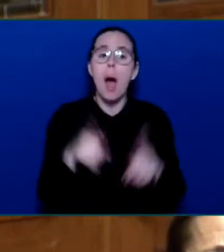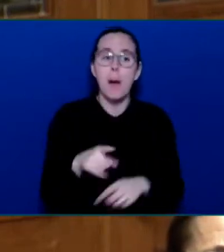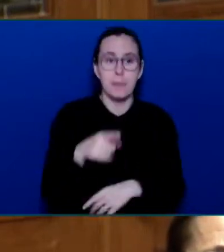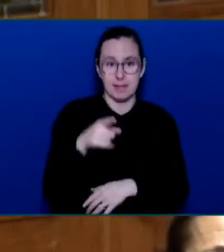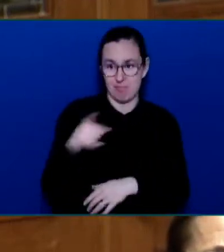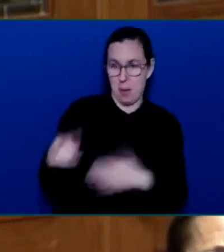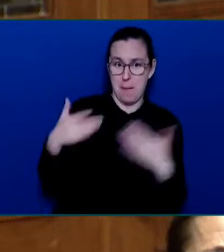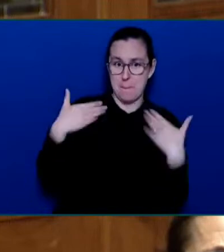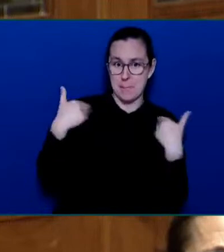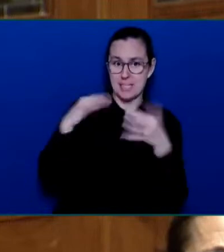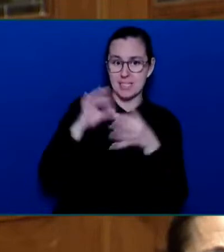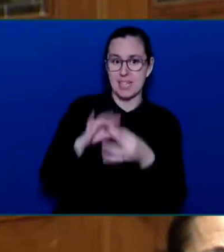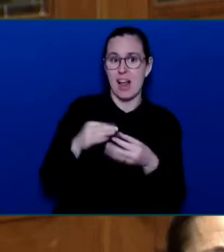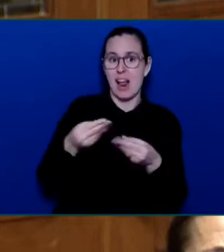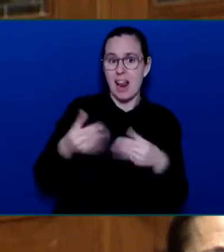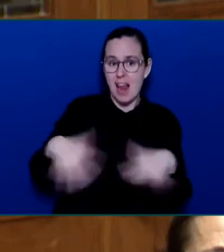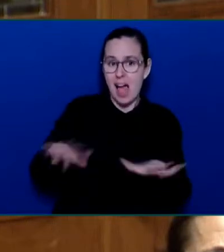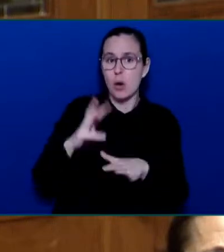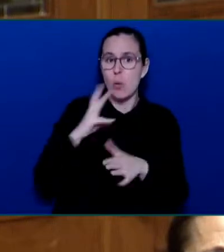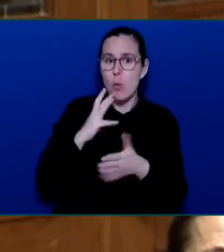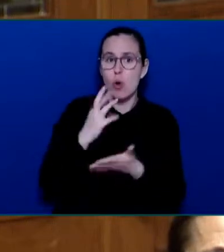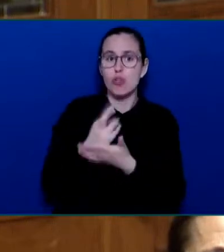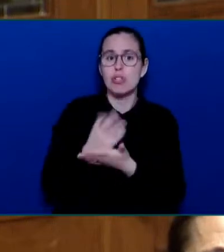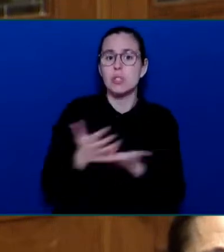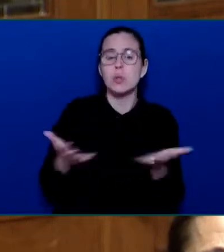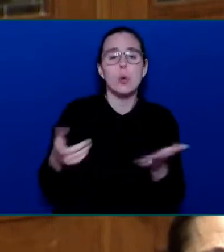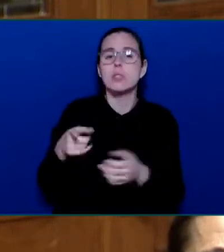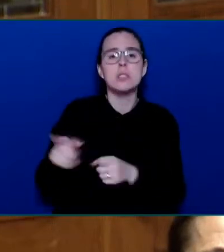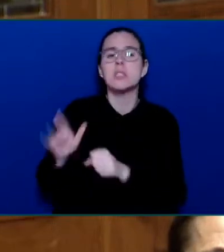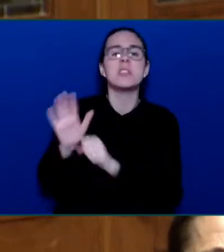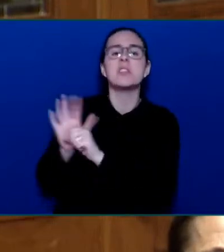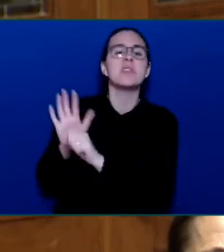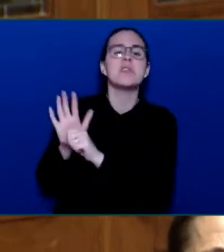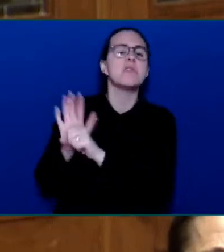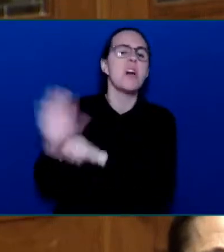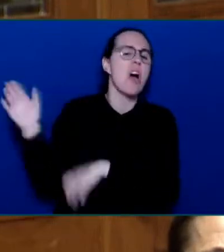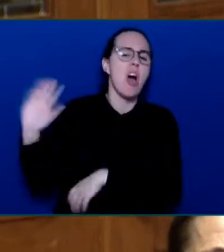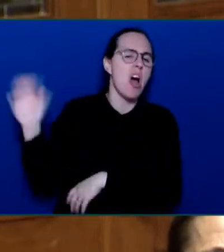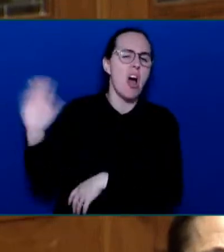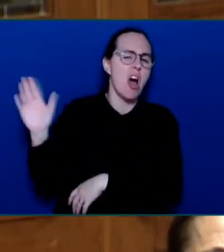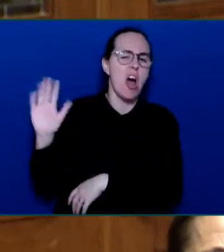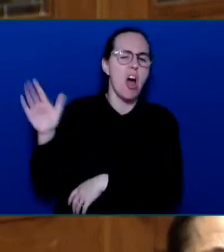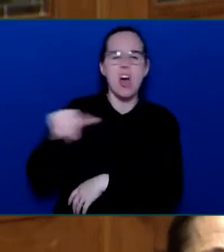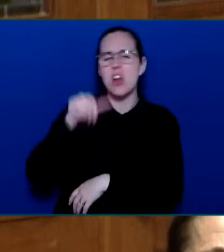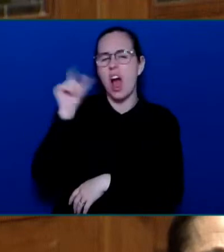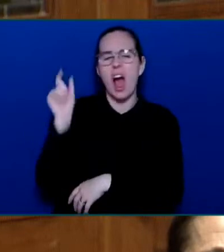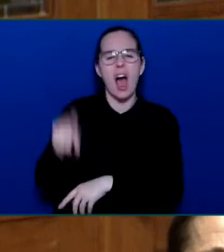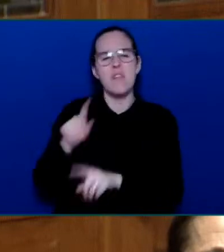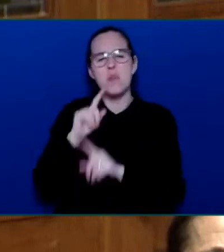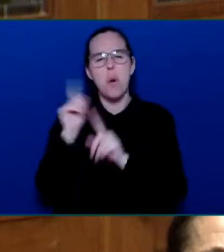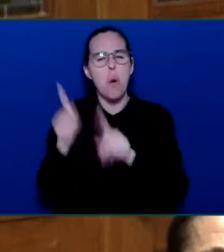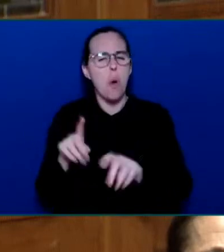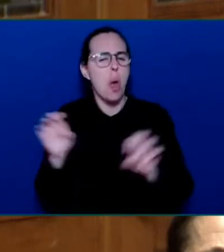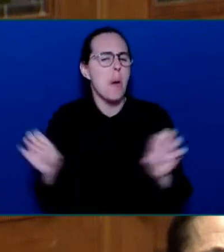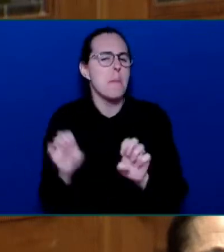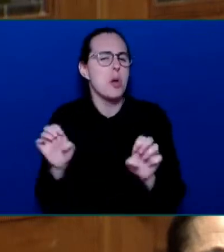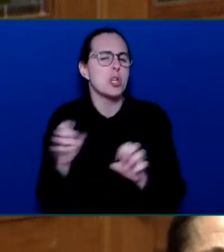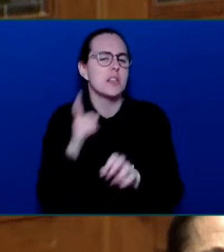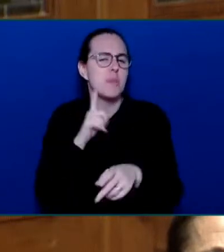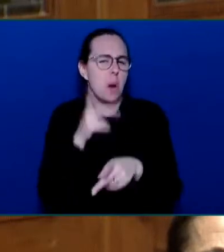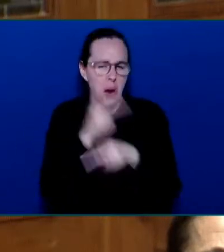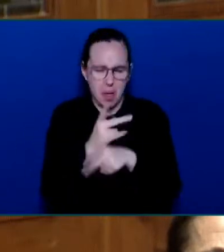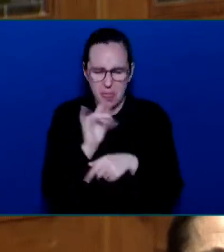to dissuade the federal cabinet from issuing a spotted owl emergency order. A BC cabinet minister briefing